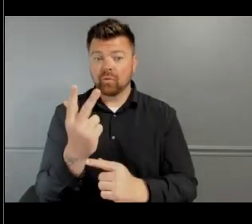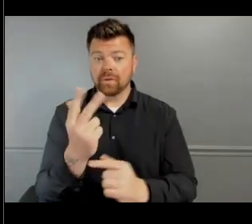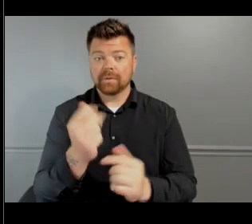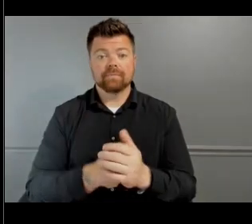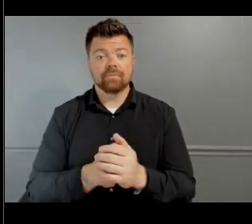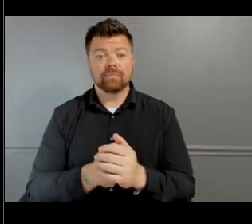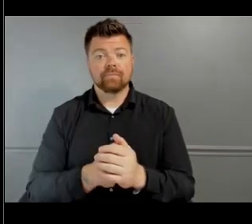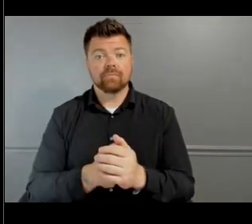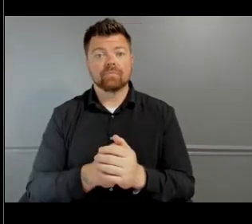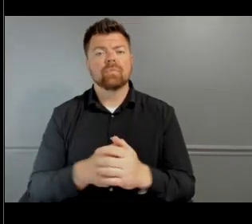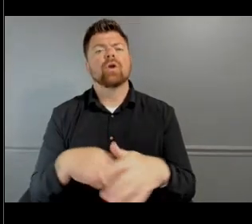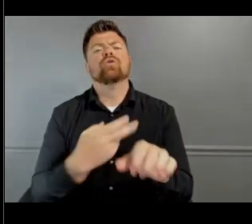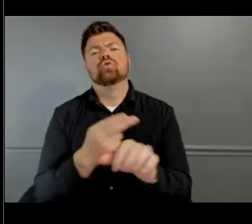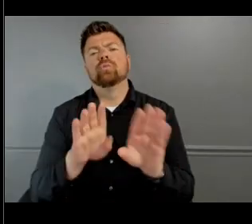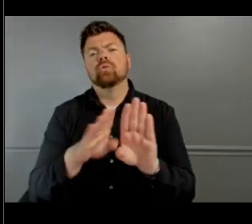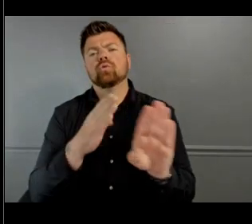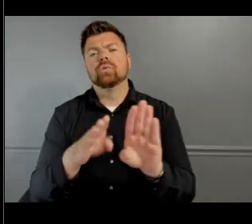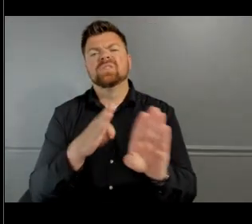usable doors.